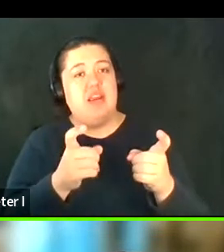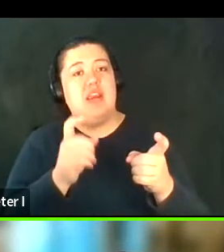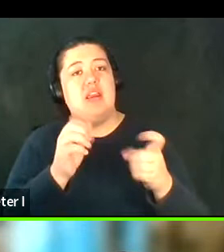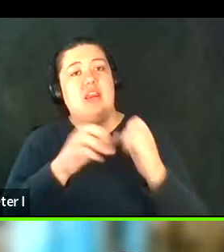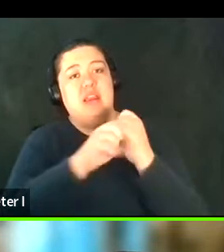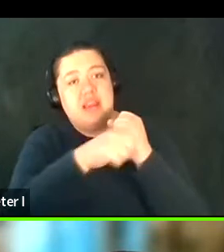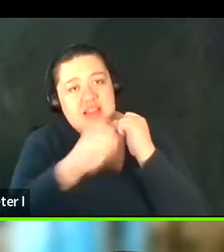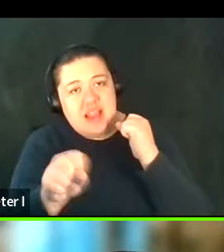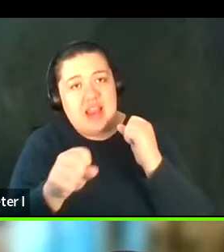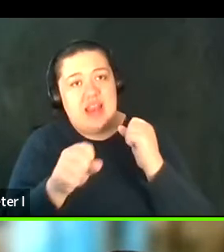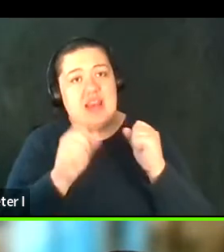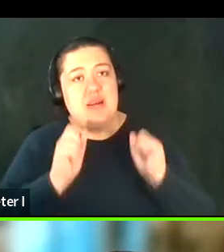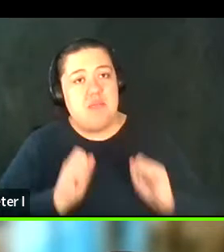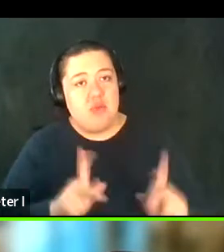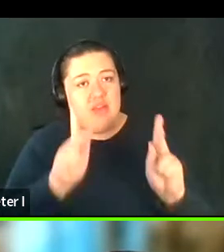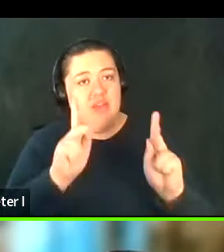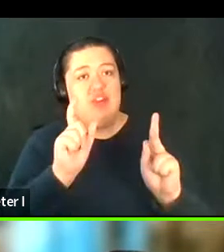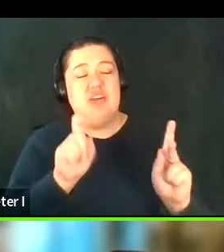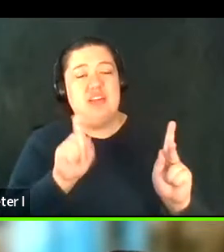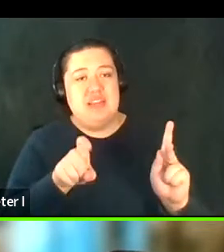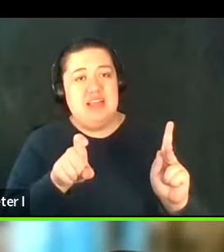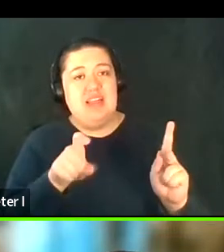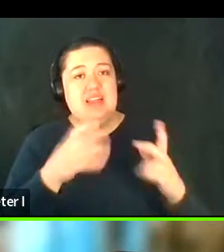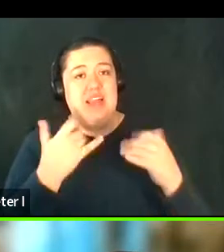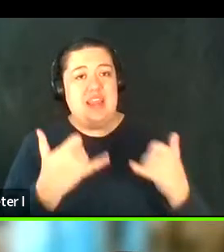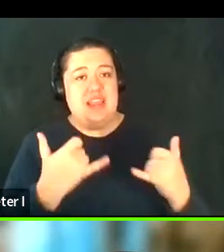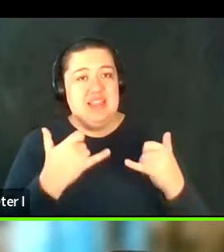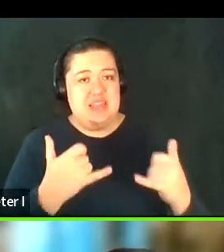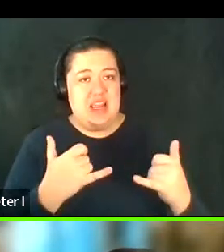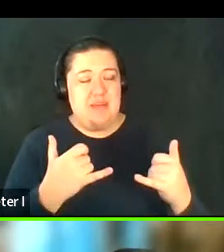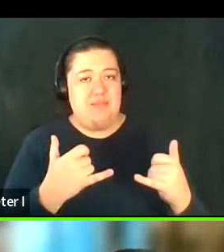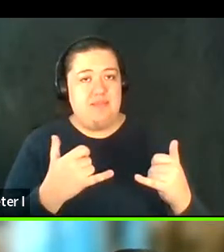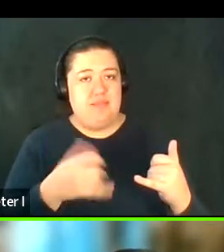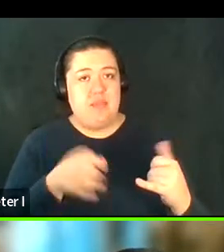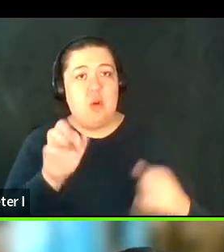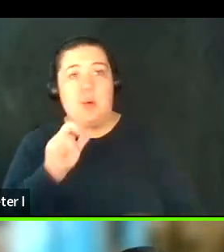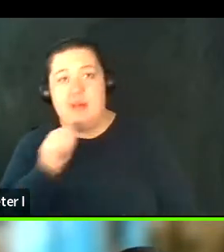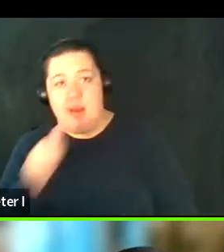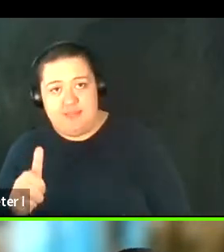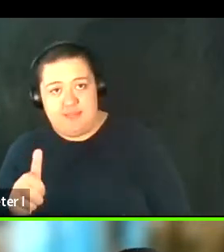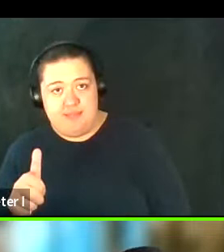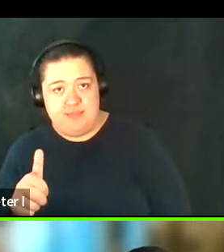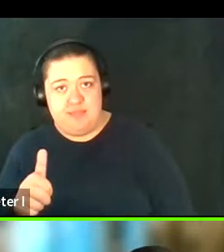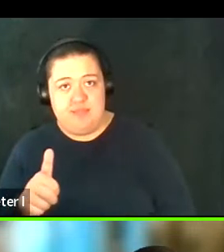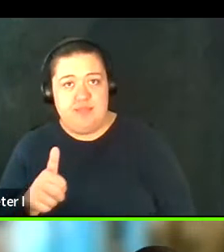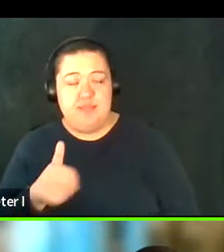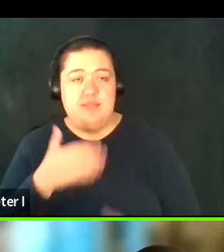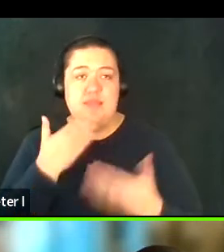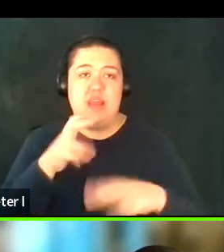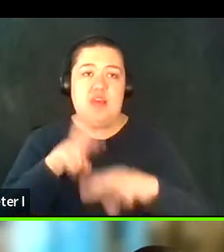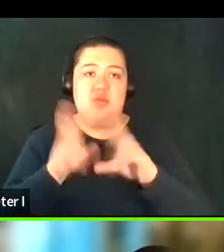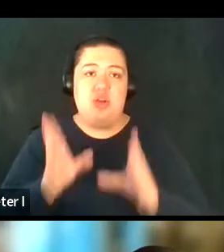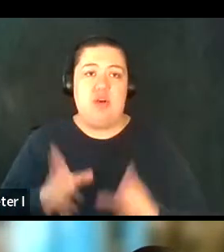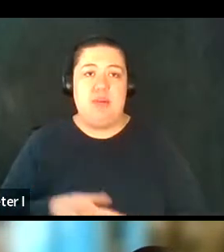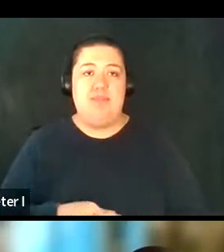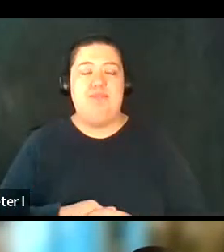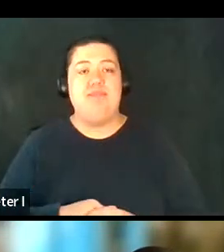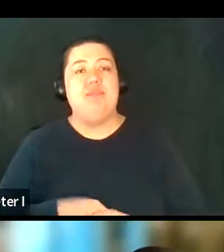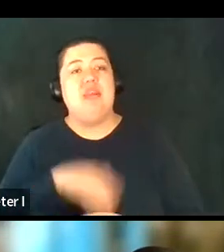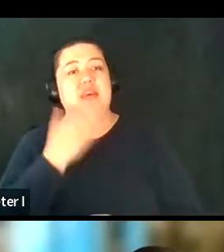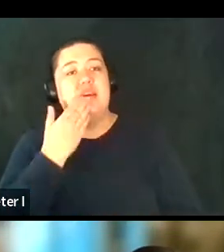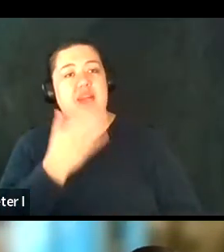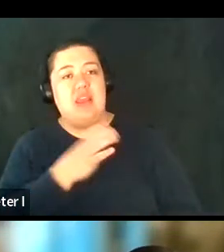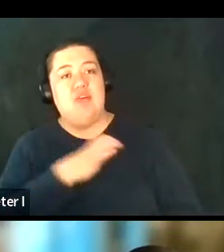extending the privileges that are necessary at this time or not. Thank you, Chairman. Thank you,